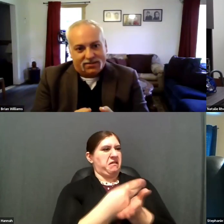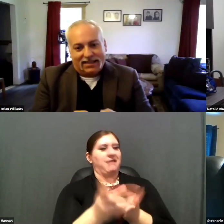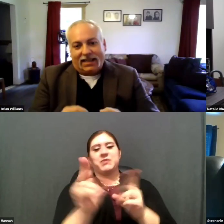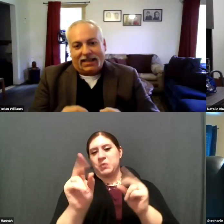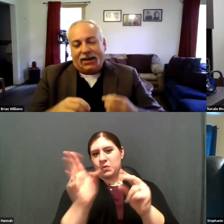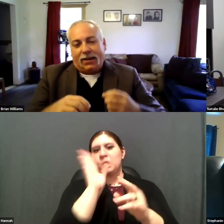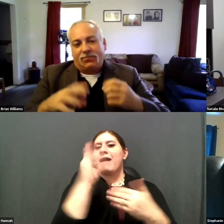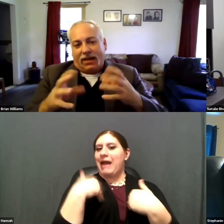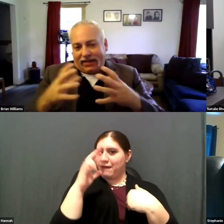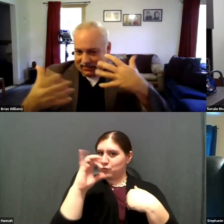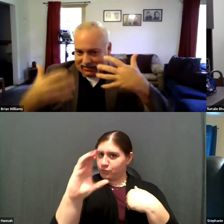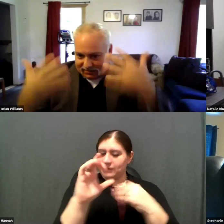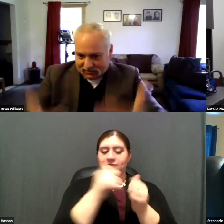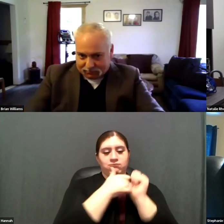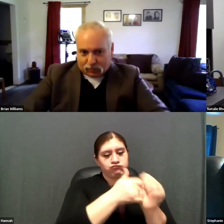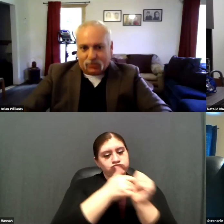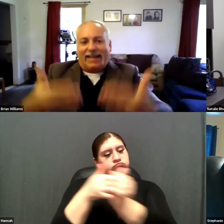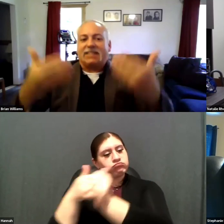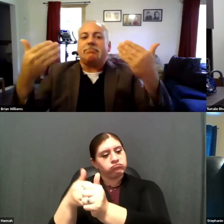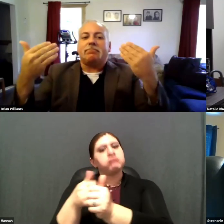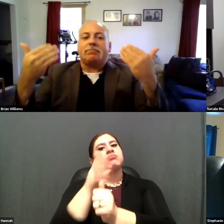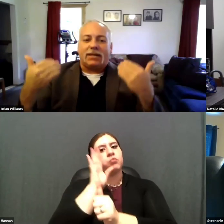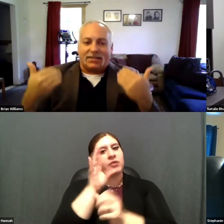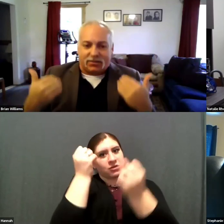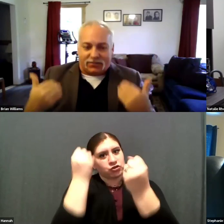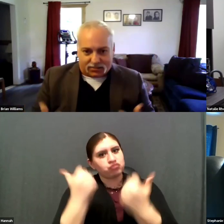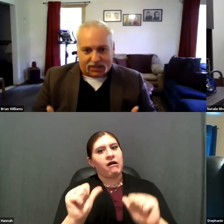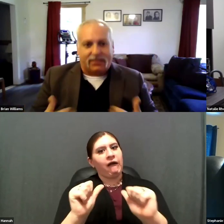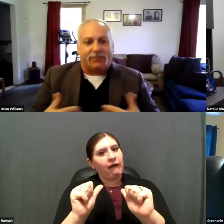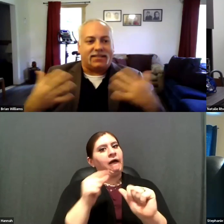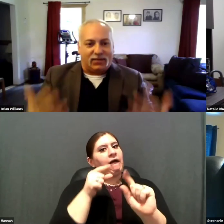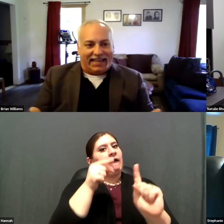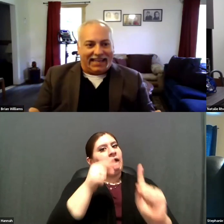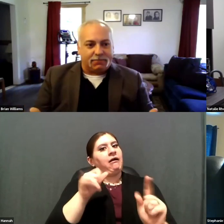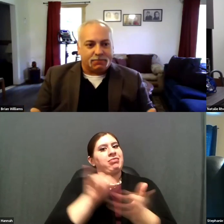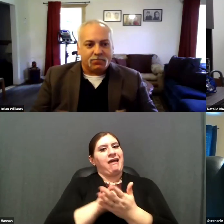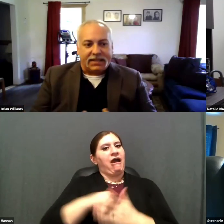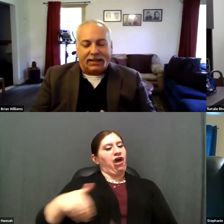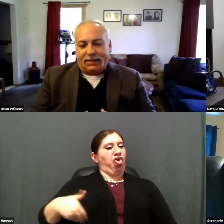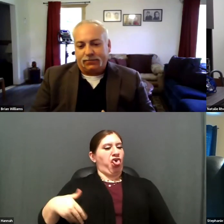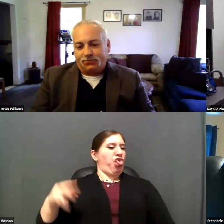rubrics. That way it pulls out as much of that subjectiveness as we can.